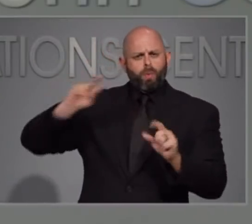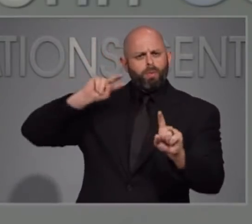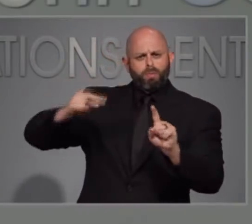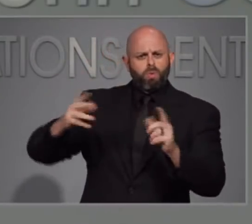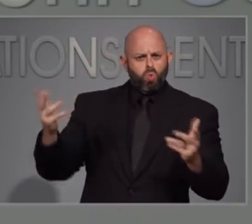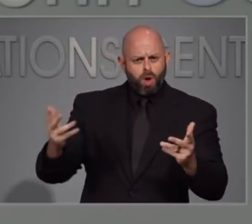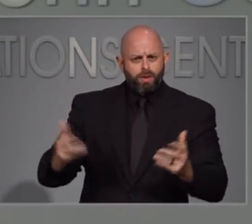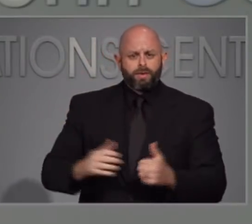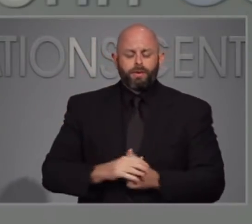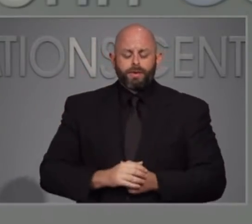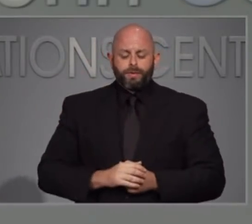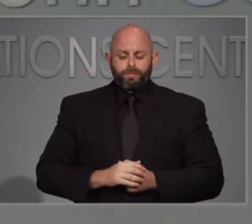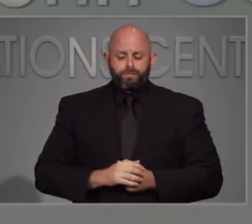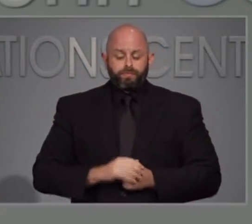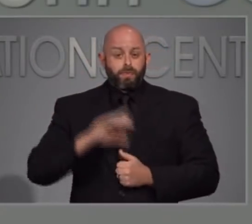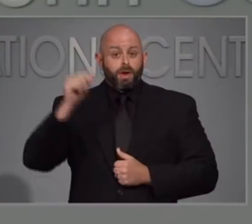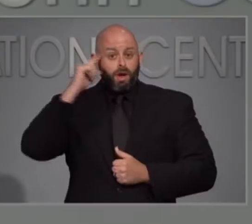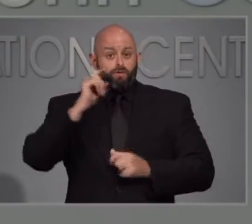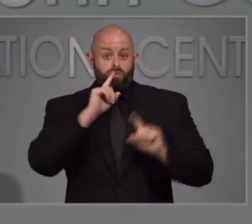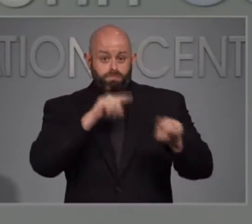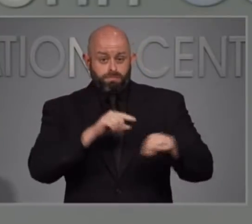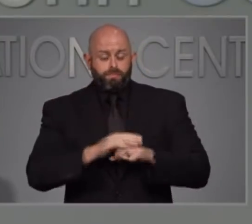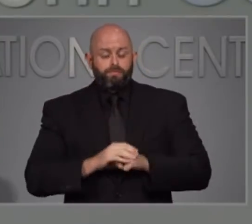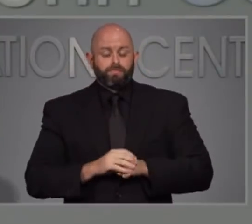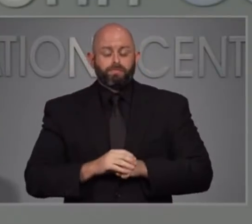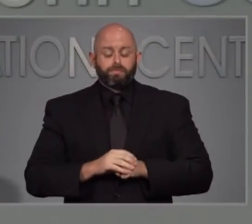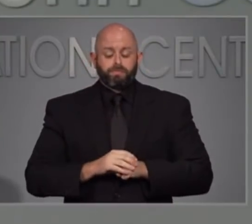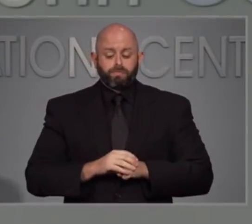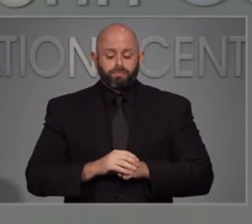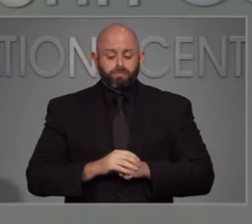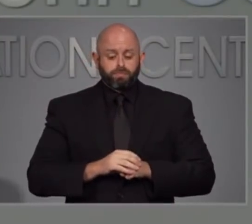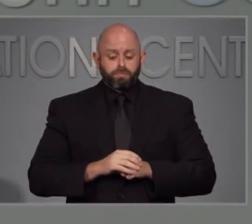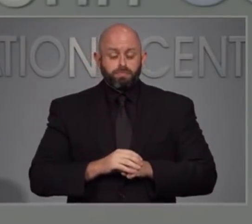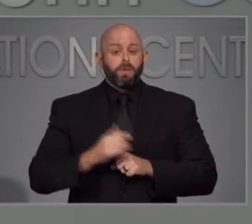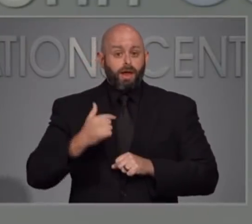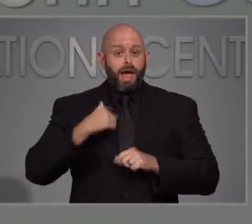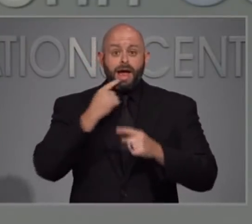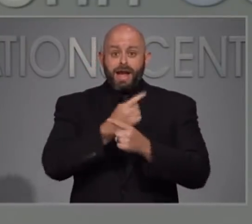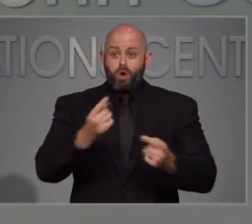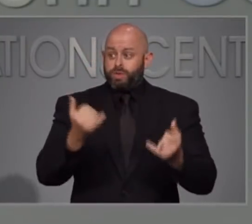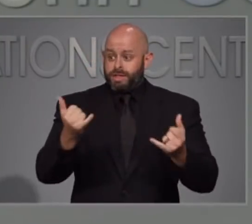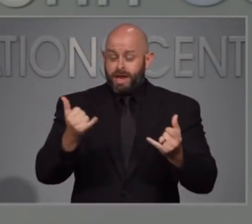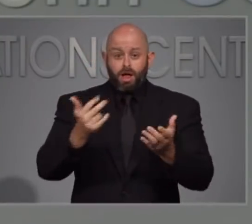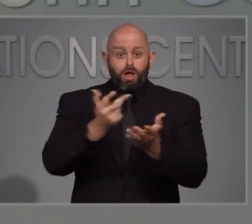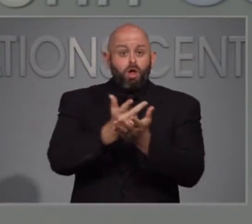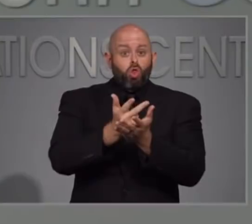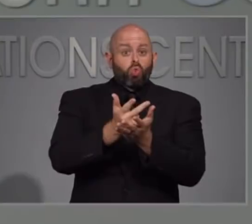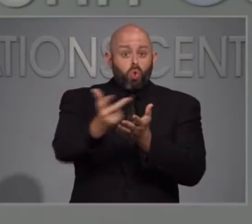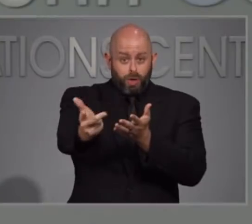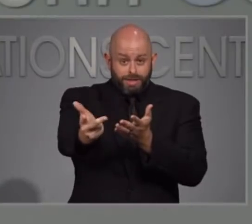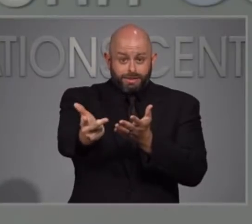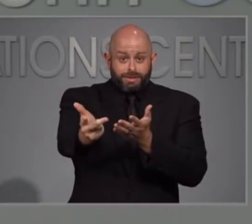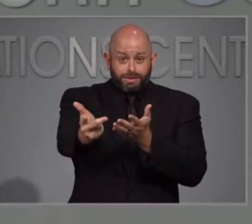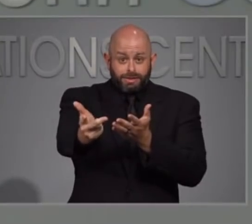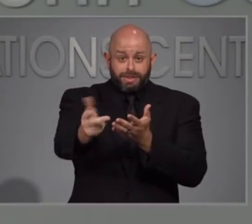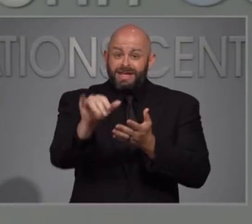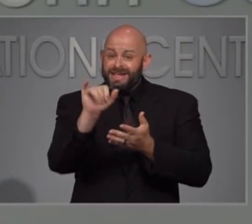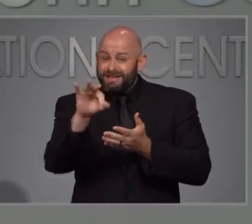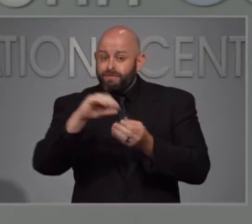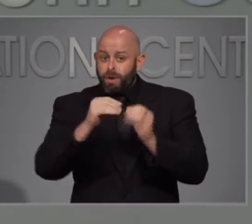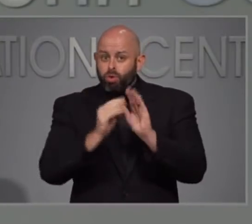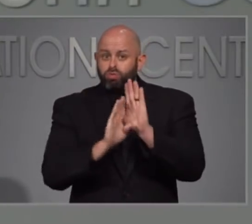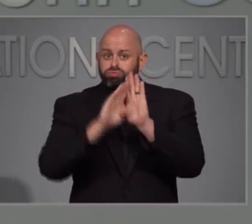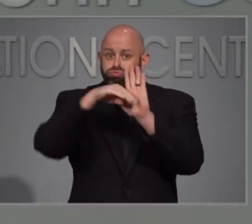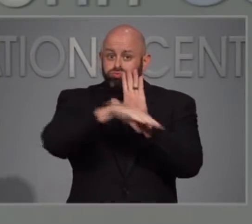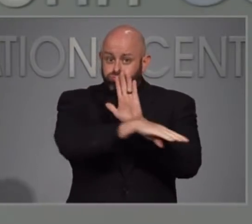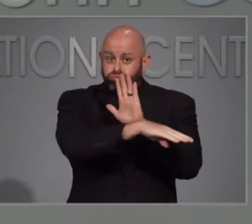Well, I will say that I did announce today that 3 weeks from now, if our numbers are where we want them to